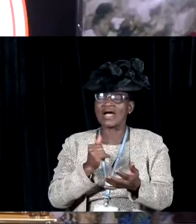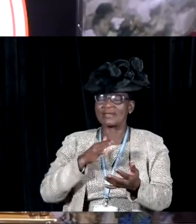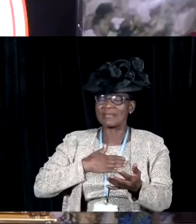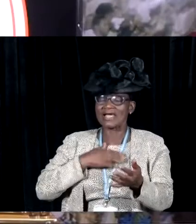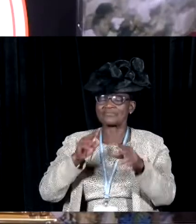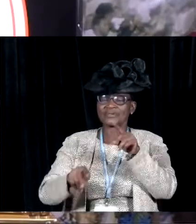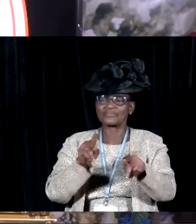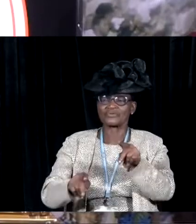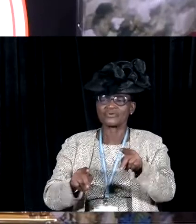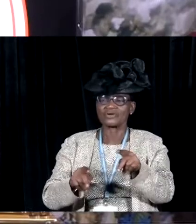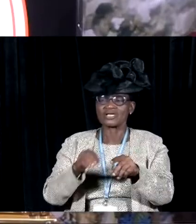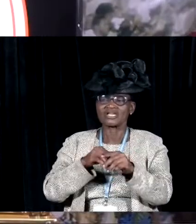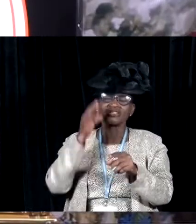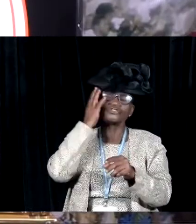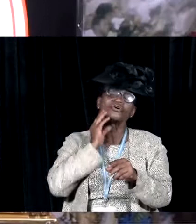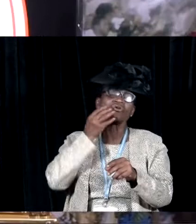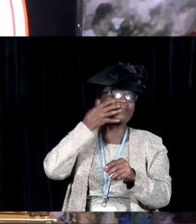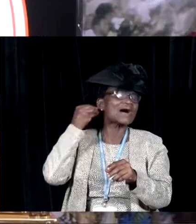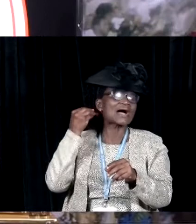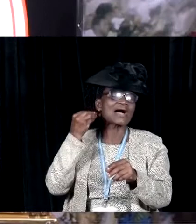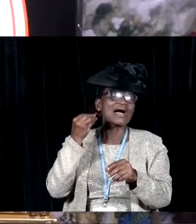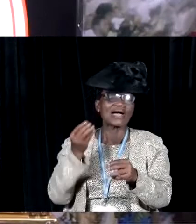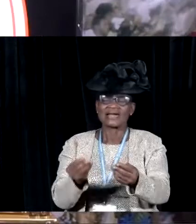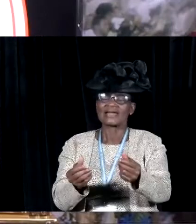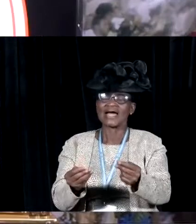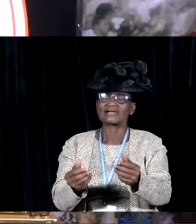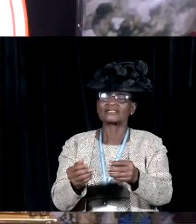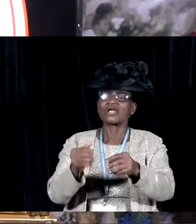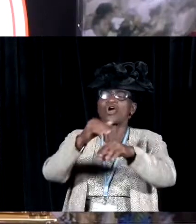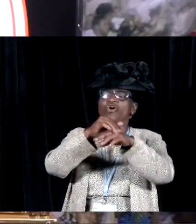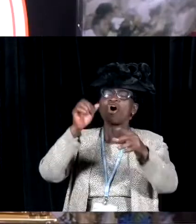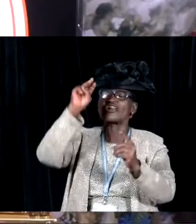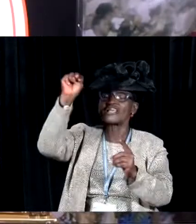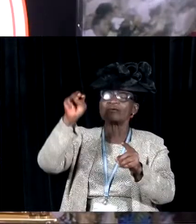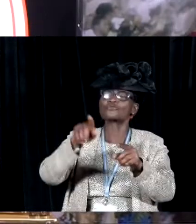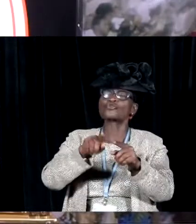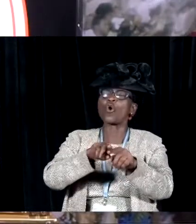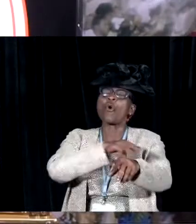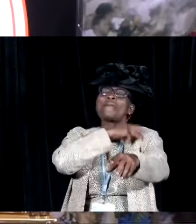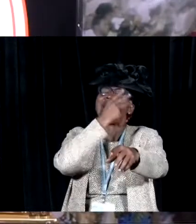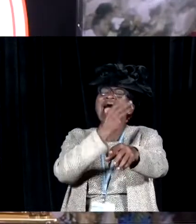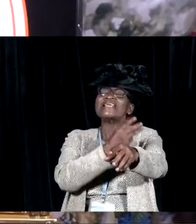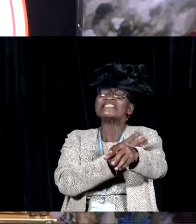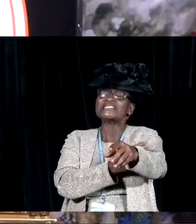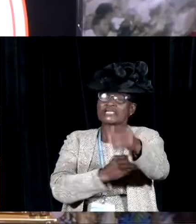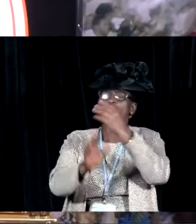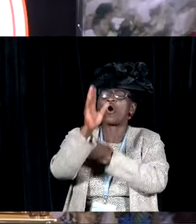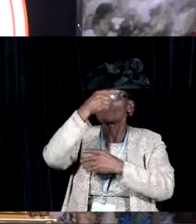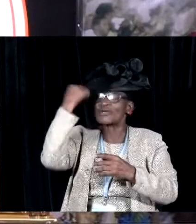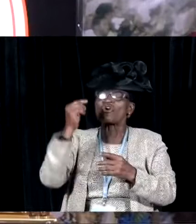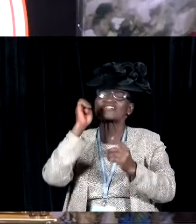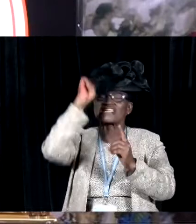my people in Yoruba land calls him Olodumare, because he gives his